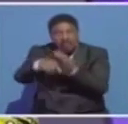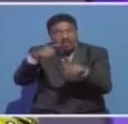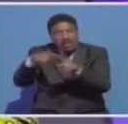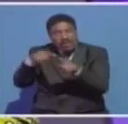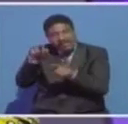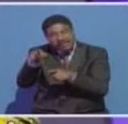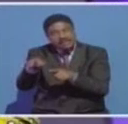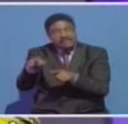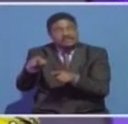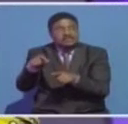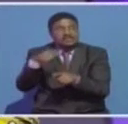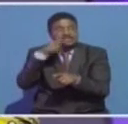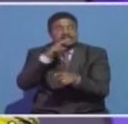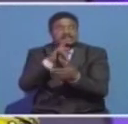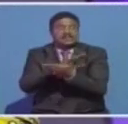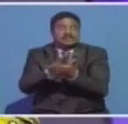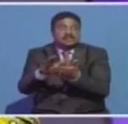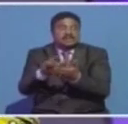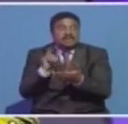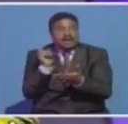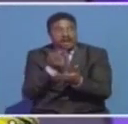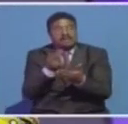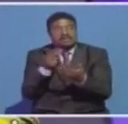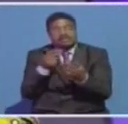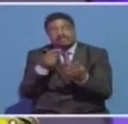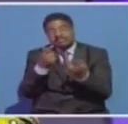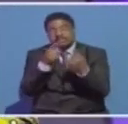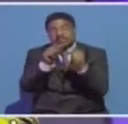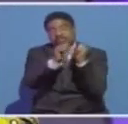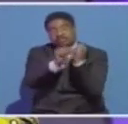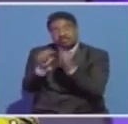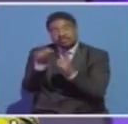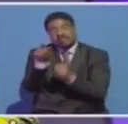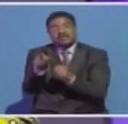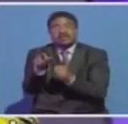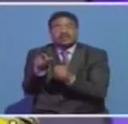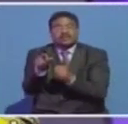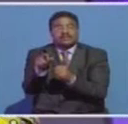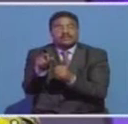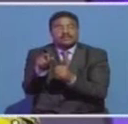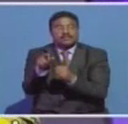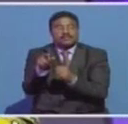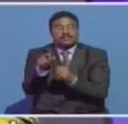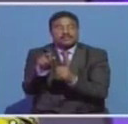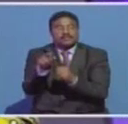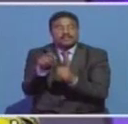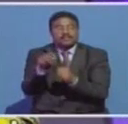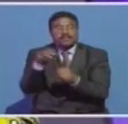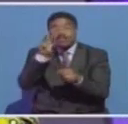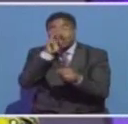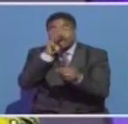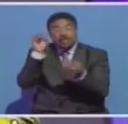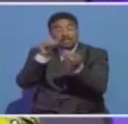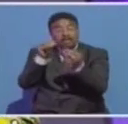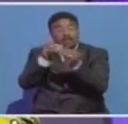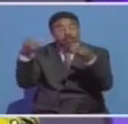outbreak last season. So we are looking to putting up water points in terms of tanks, so that water is available to the communities most prone